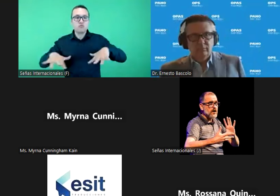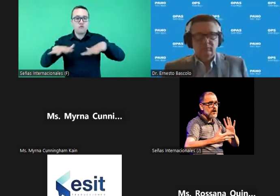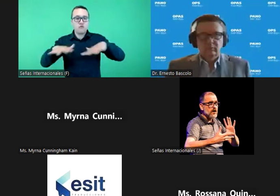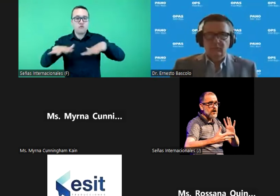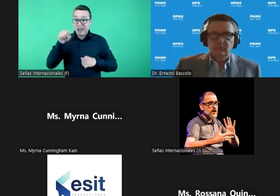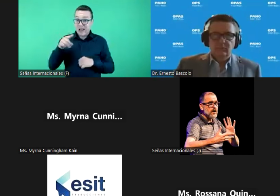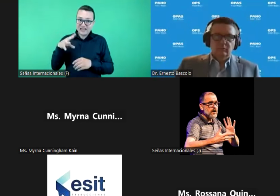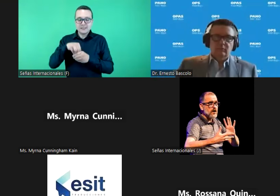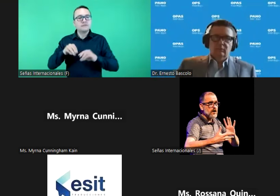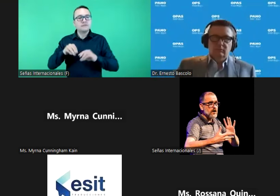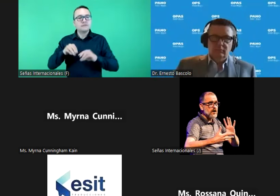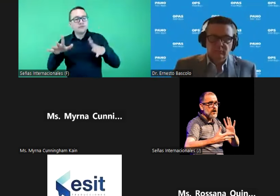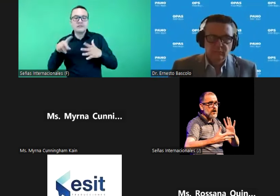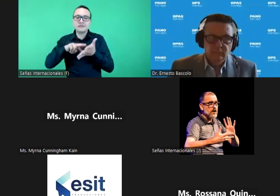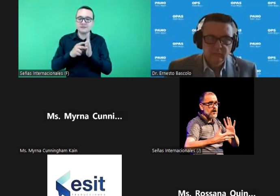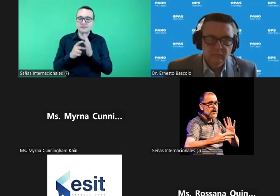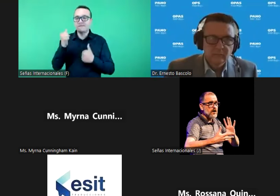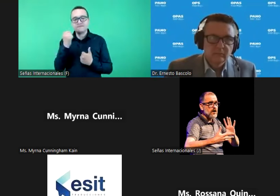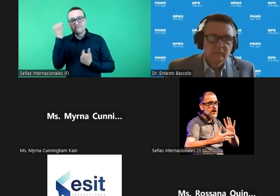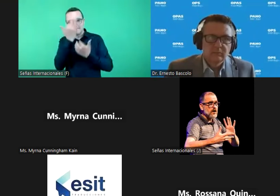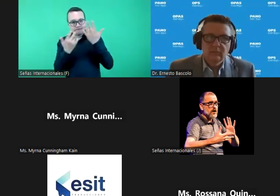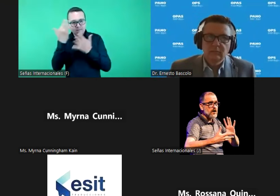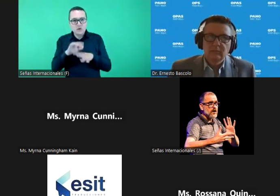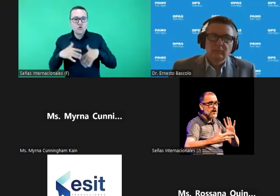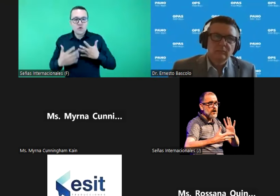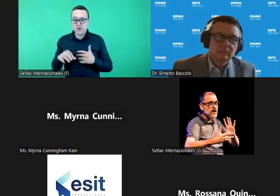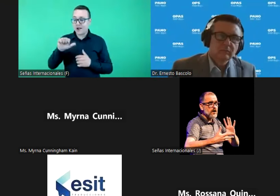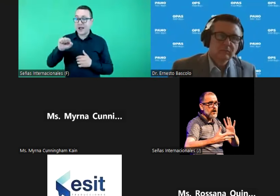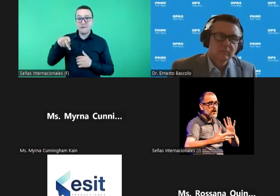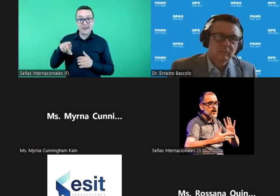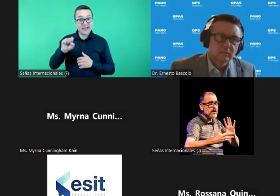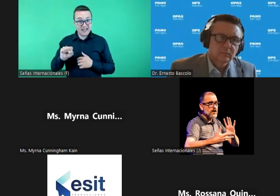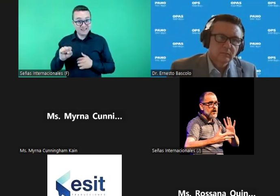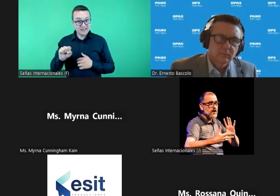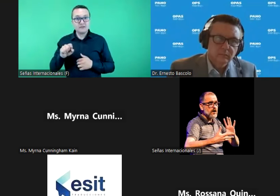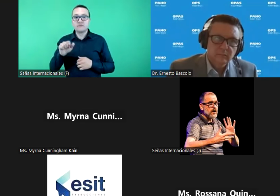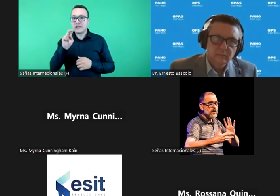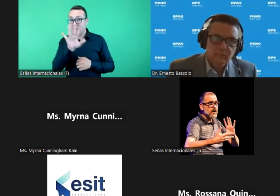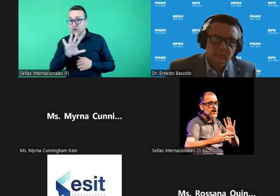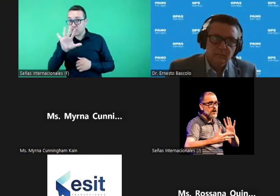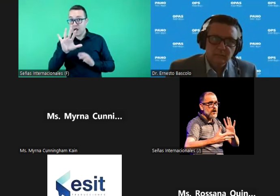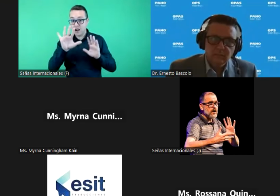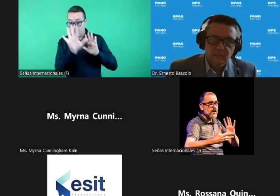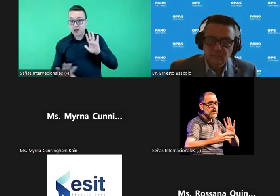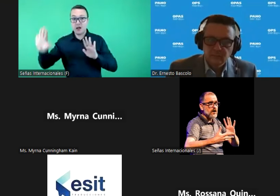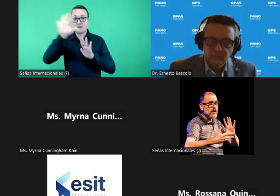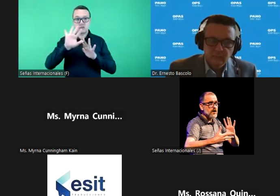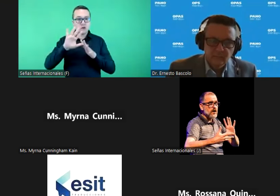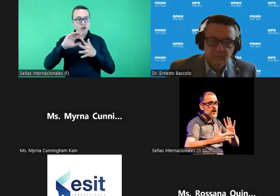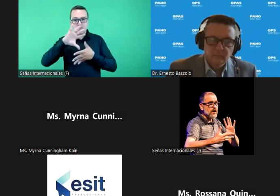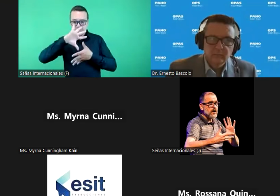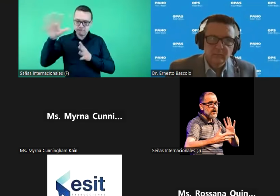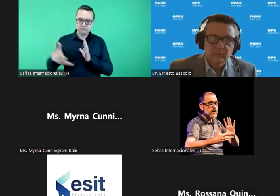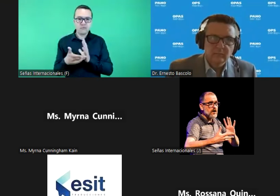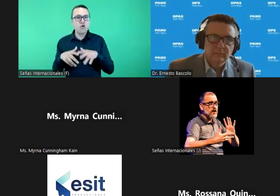School, where he has provided much input to reflection, implementation, and development of APS in the international scope or domain,